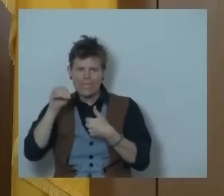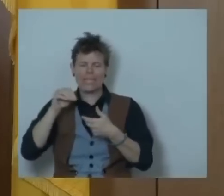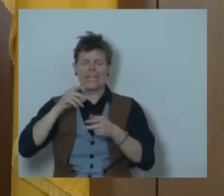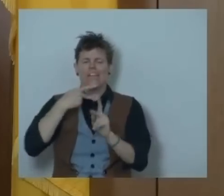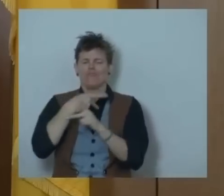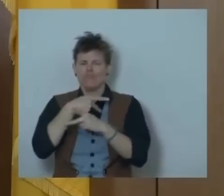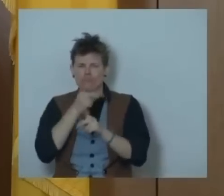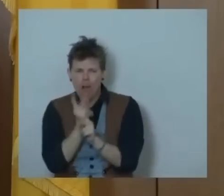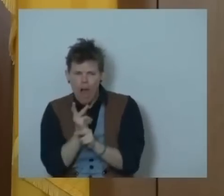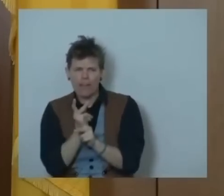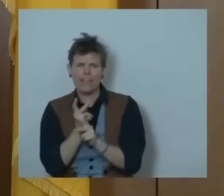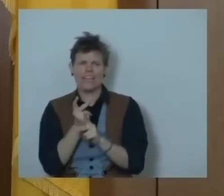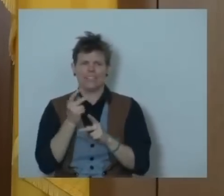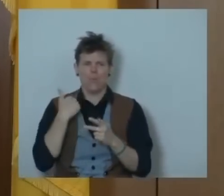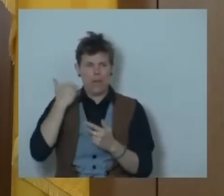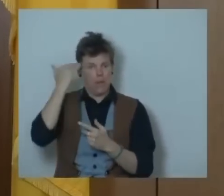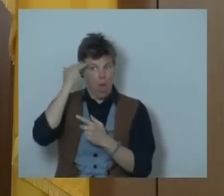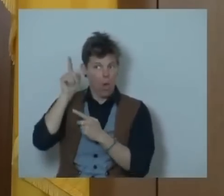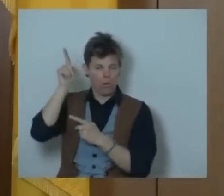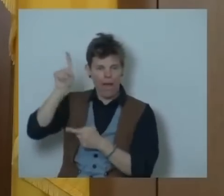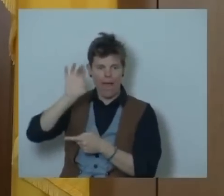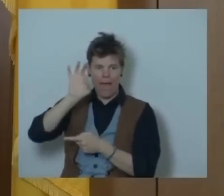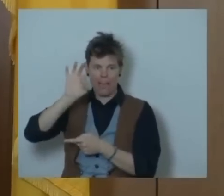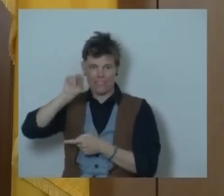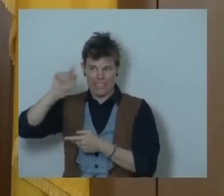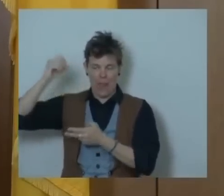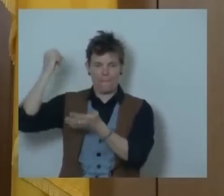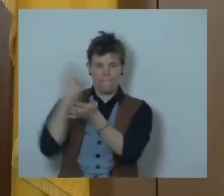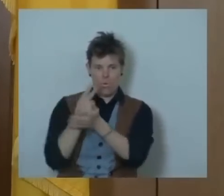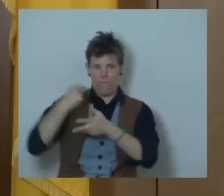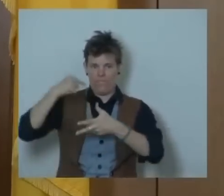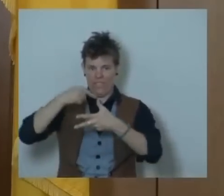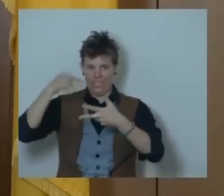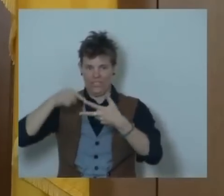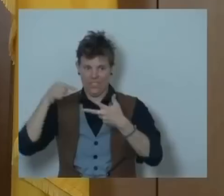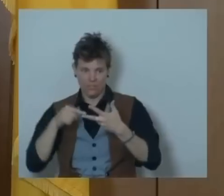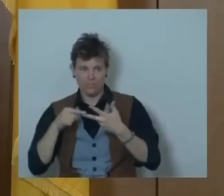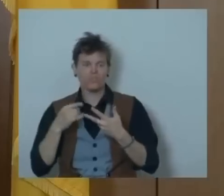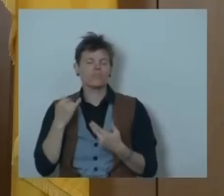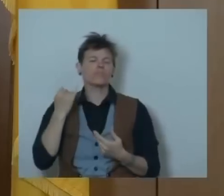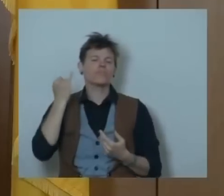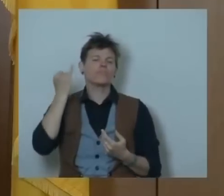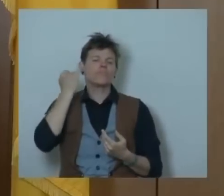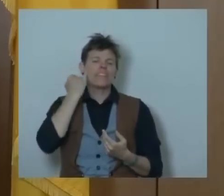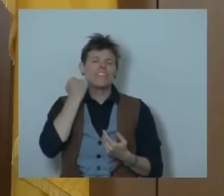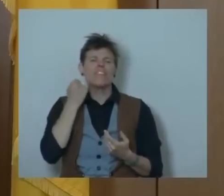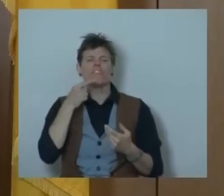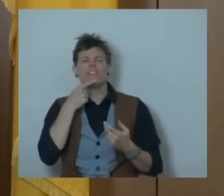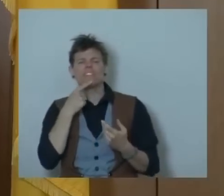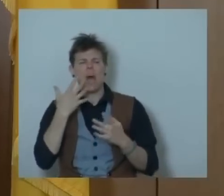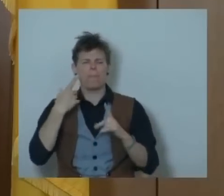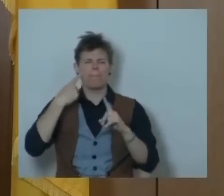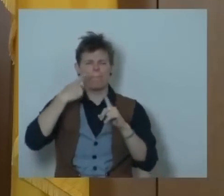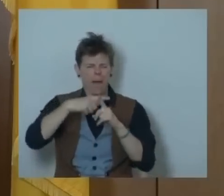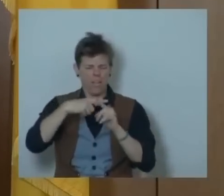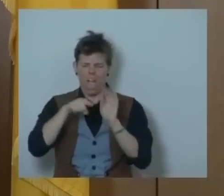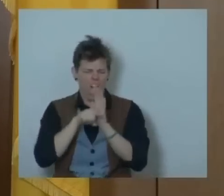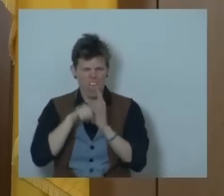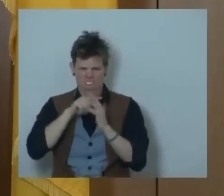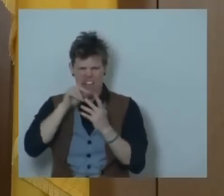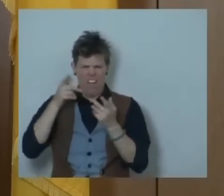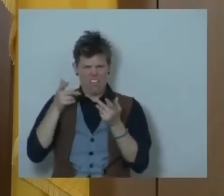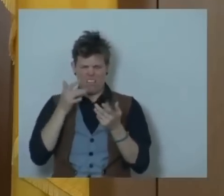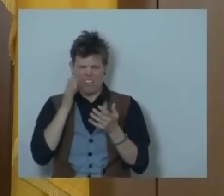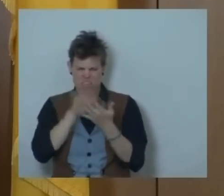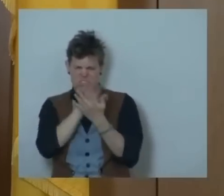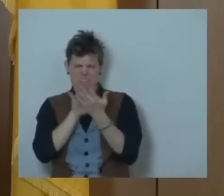are FDA approved, because if you get false negatives, then this has been no help to us whatsoever, and we have to